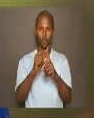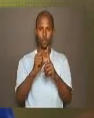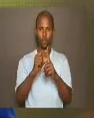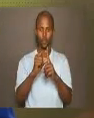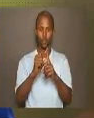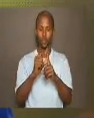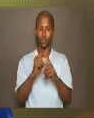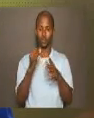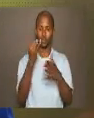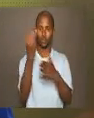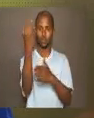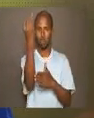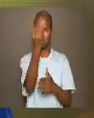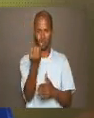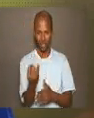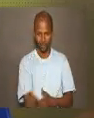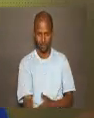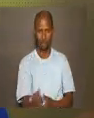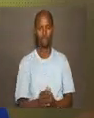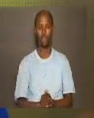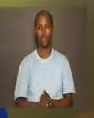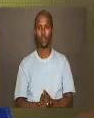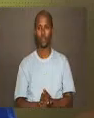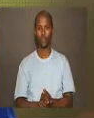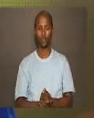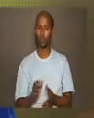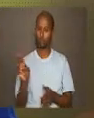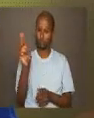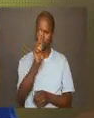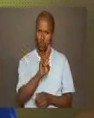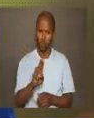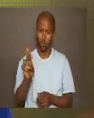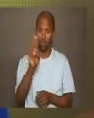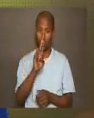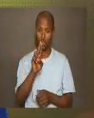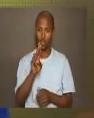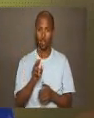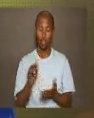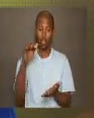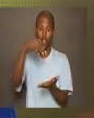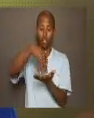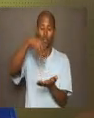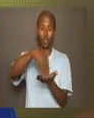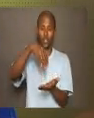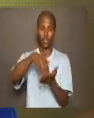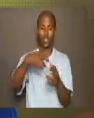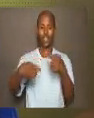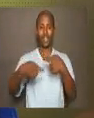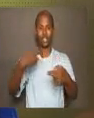drawing a graph, or using a recurrence relation.